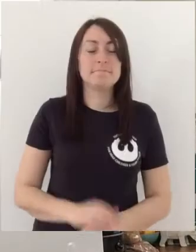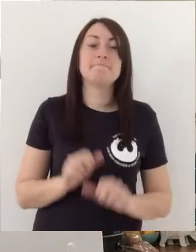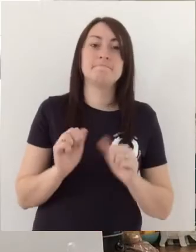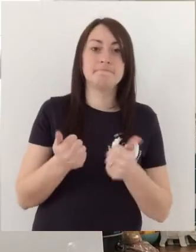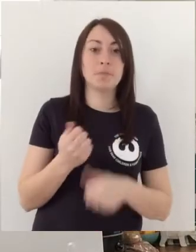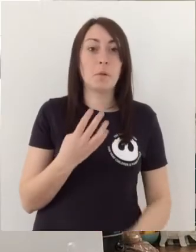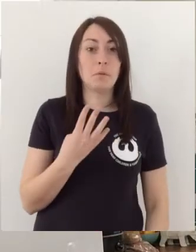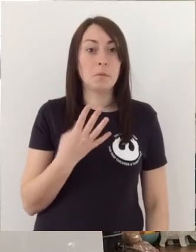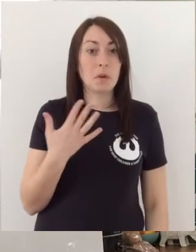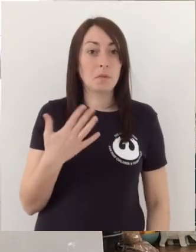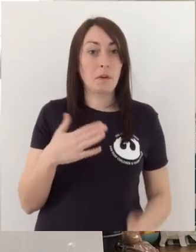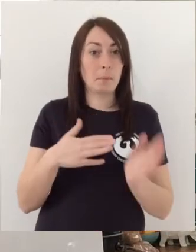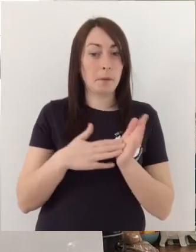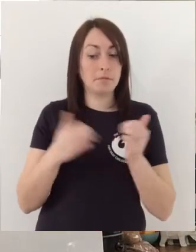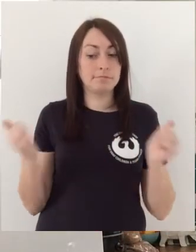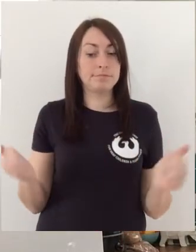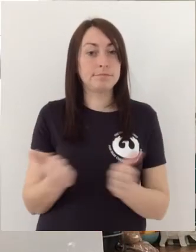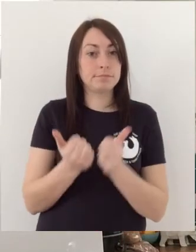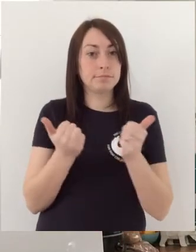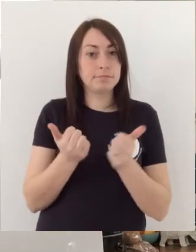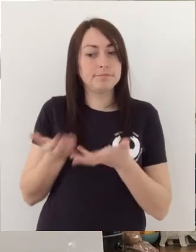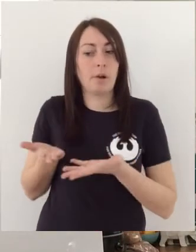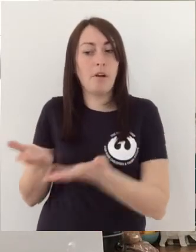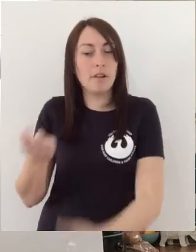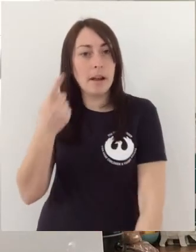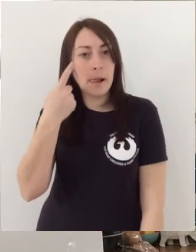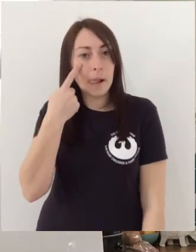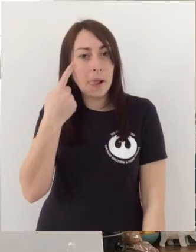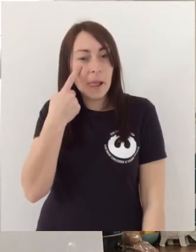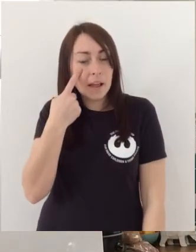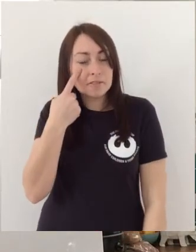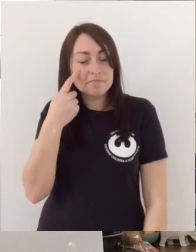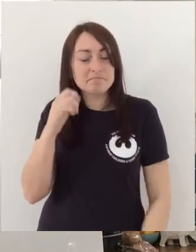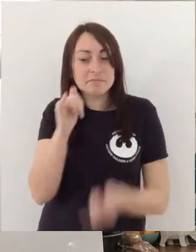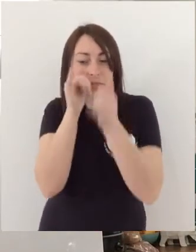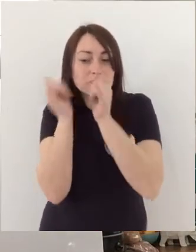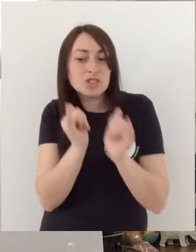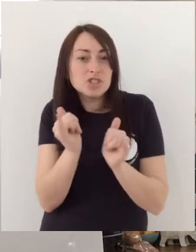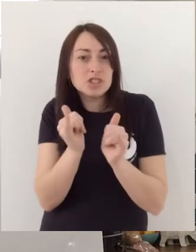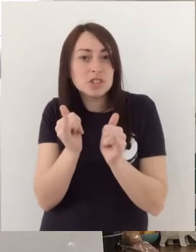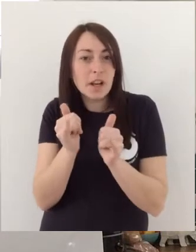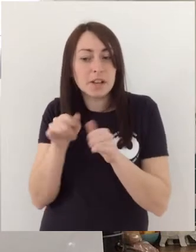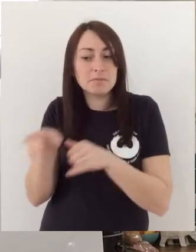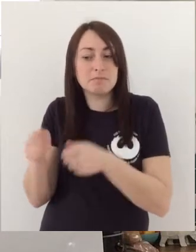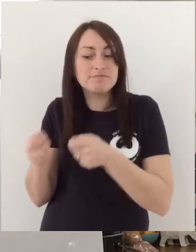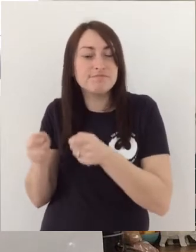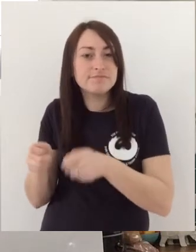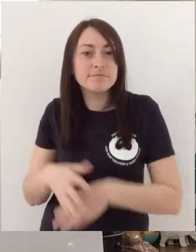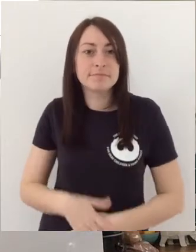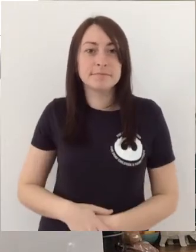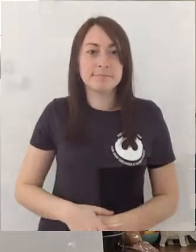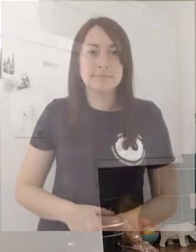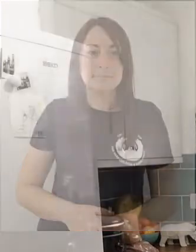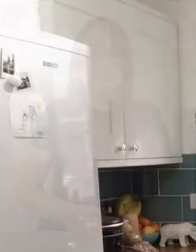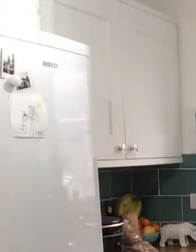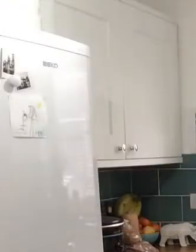Right, so it's been 45 minutes, so I'm just going to have a look in my oven and see how well they have all crisped up.